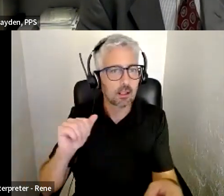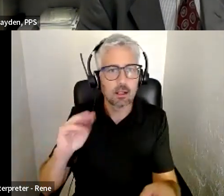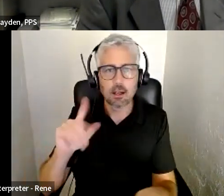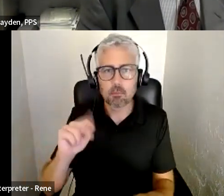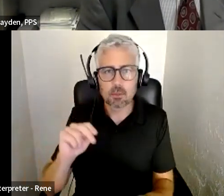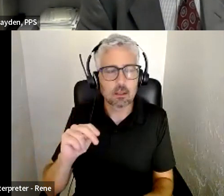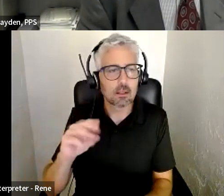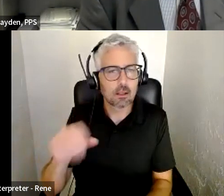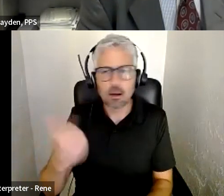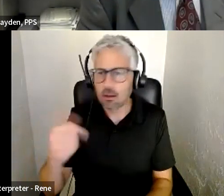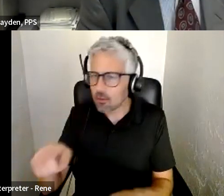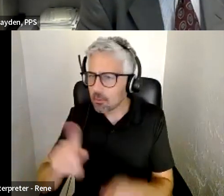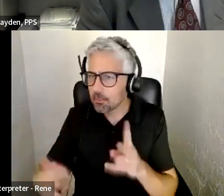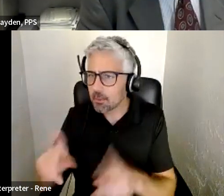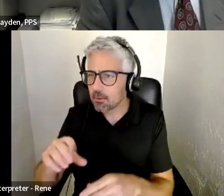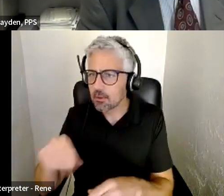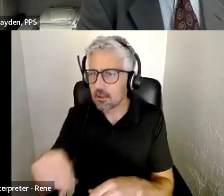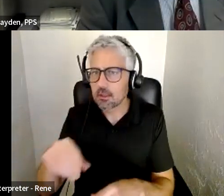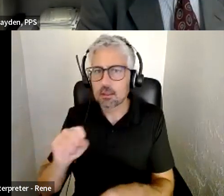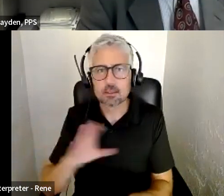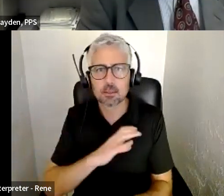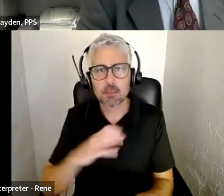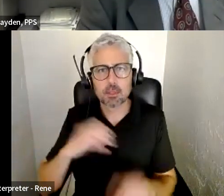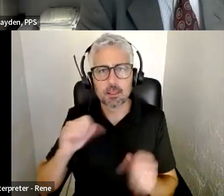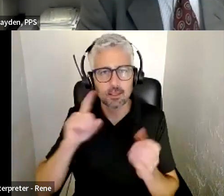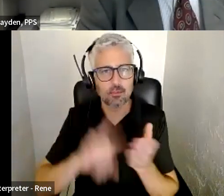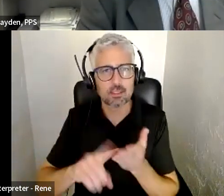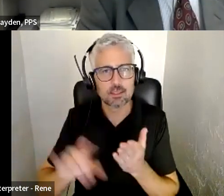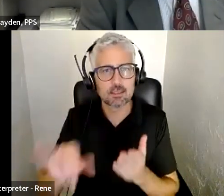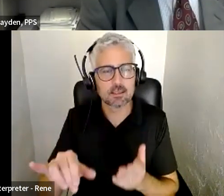this subcommittee could investigate. And I'm thinking about it